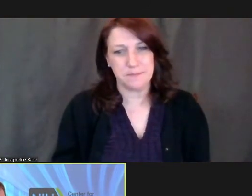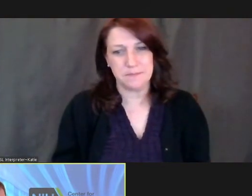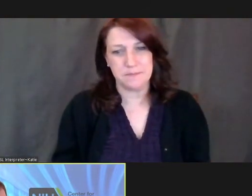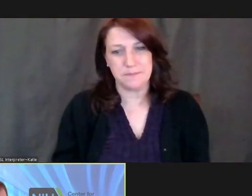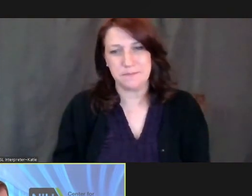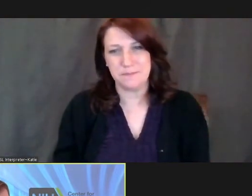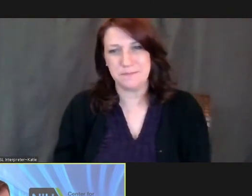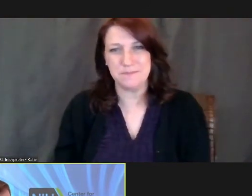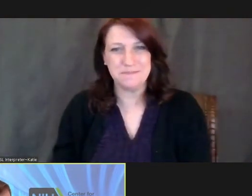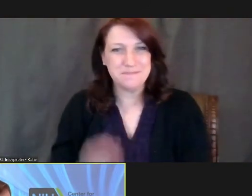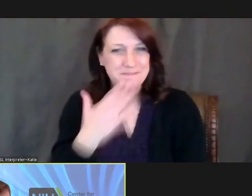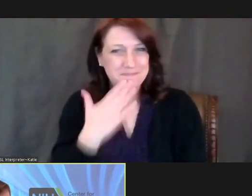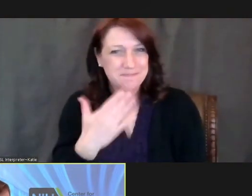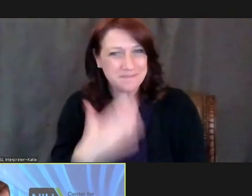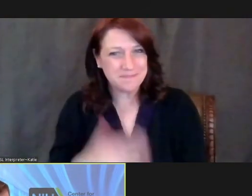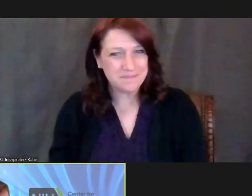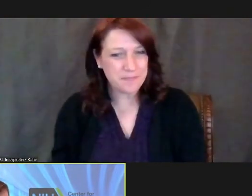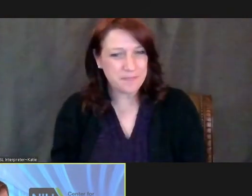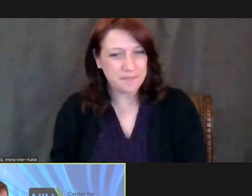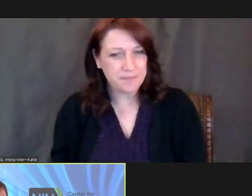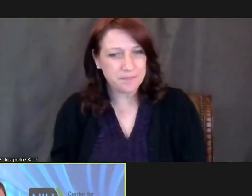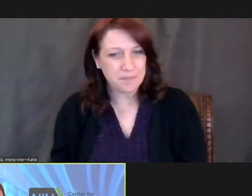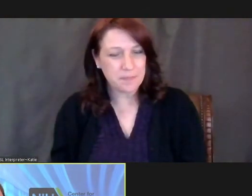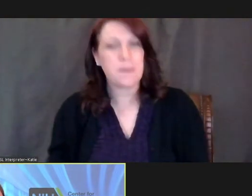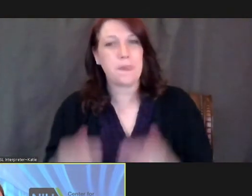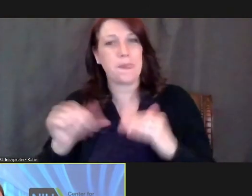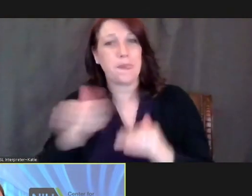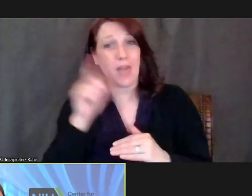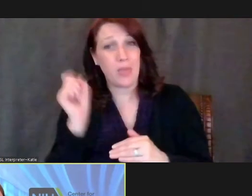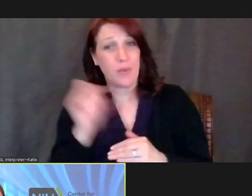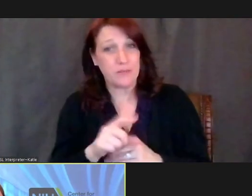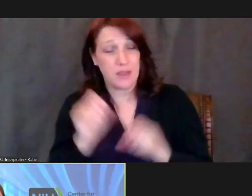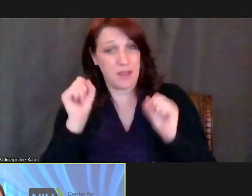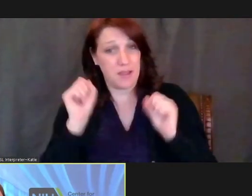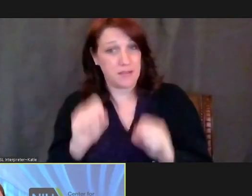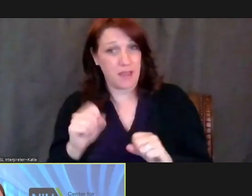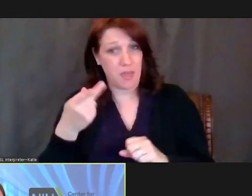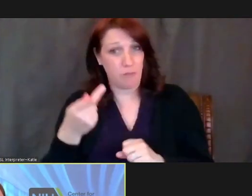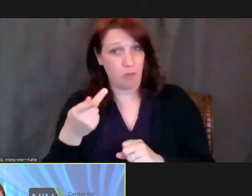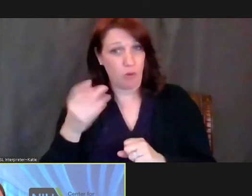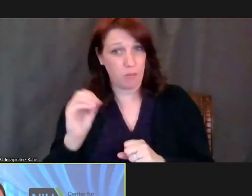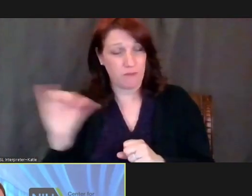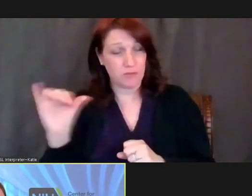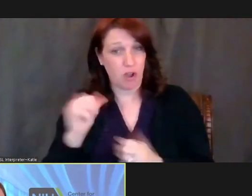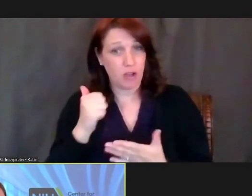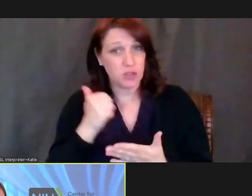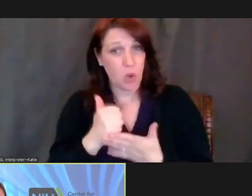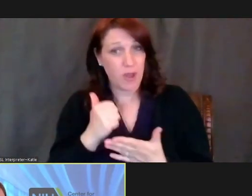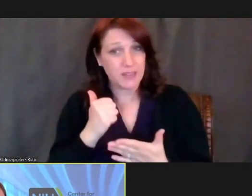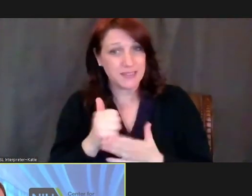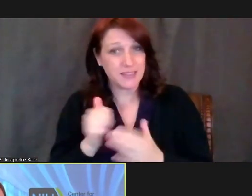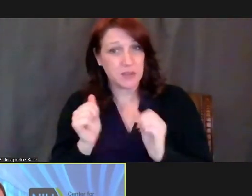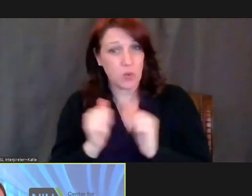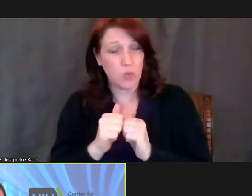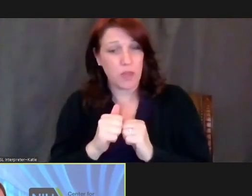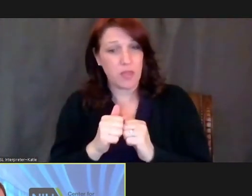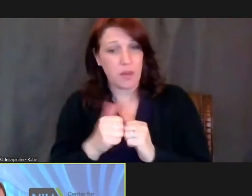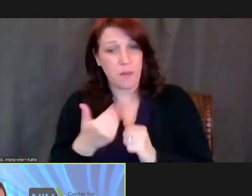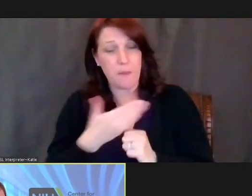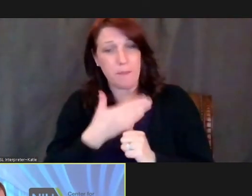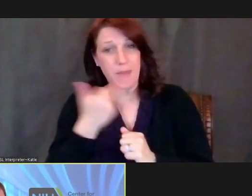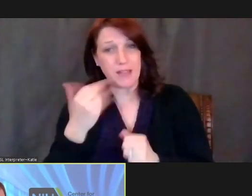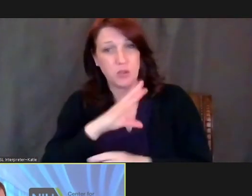Great, thank you. So on to another question. Can the program officer also assist with what is best to include